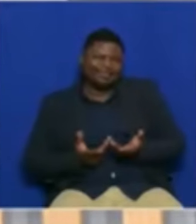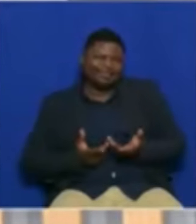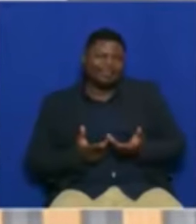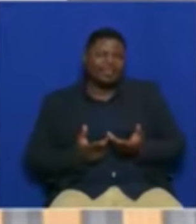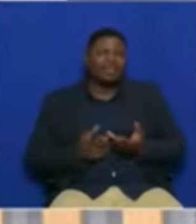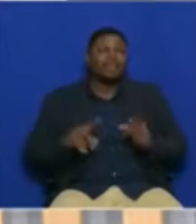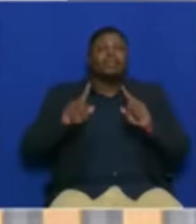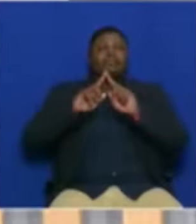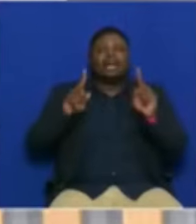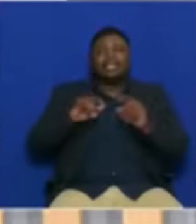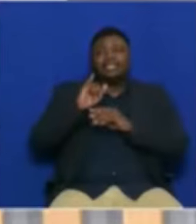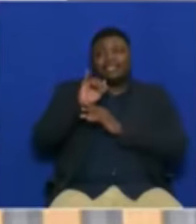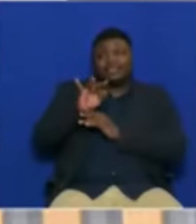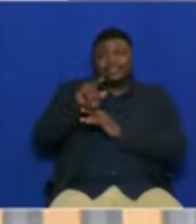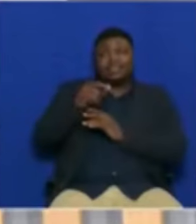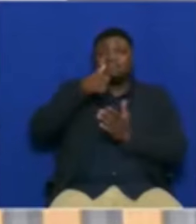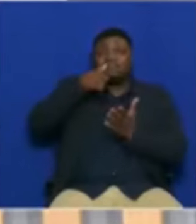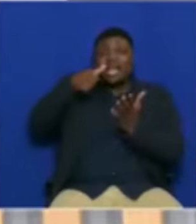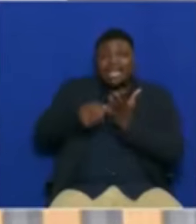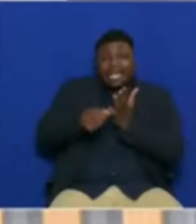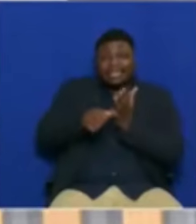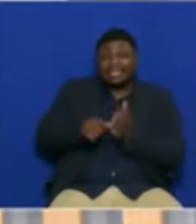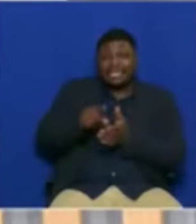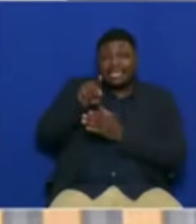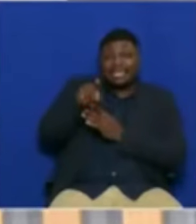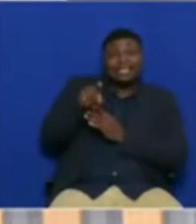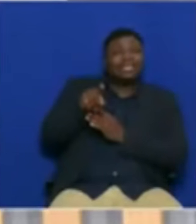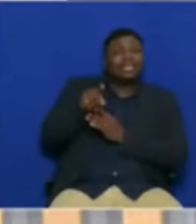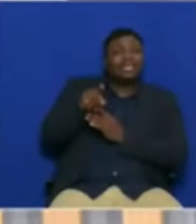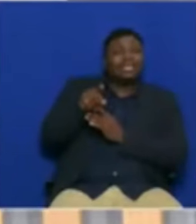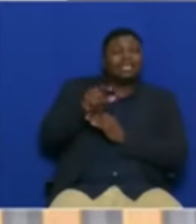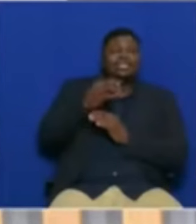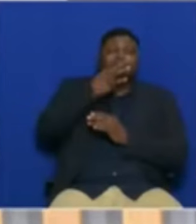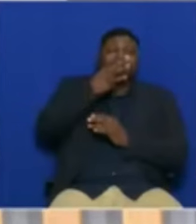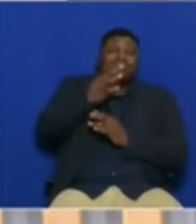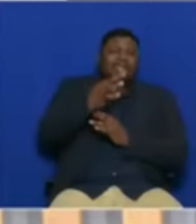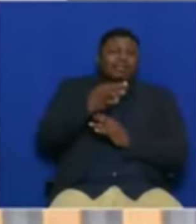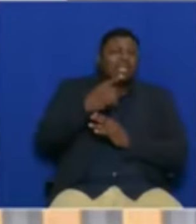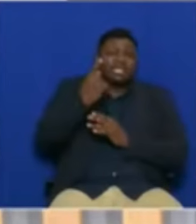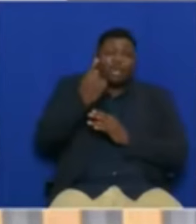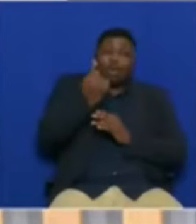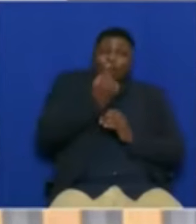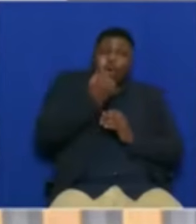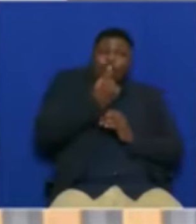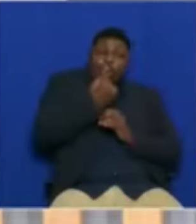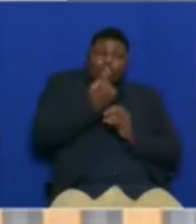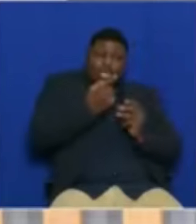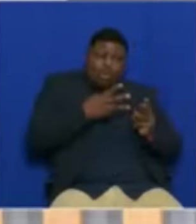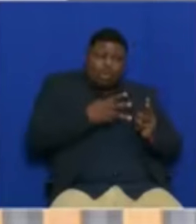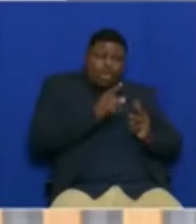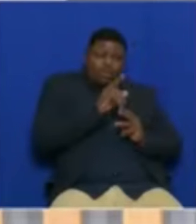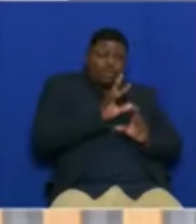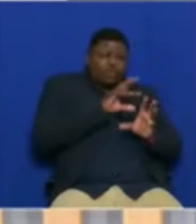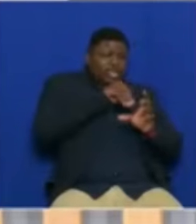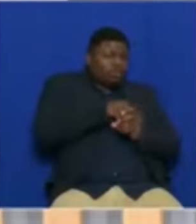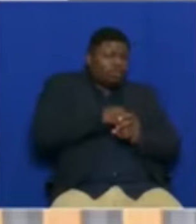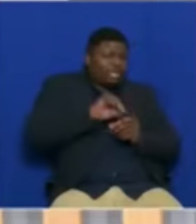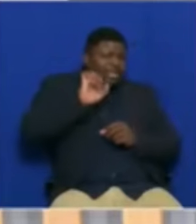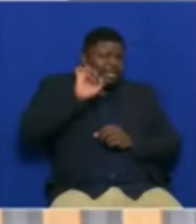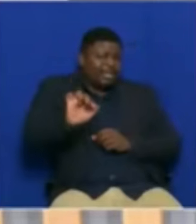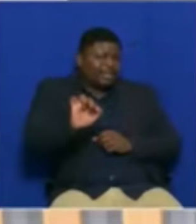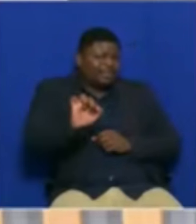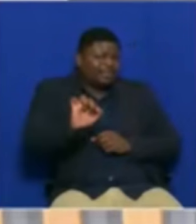the only basis on which you have included her in that